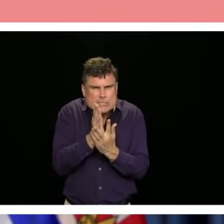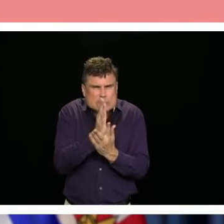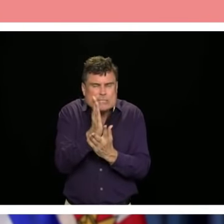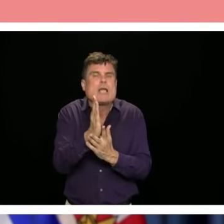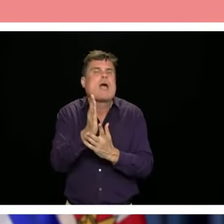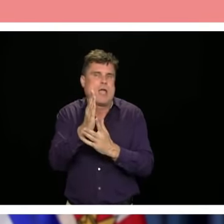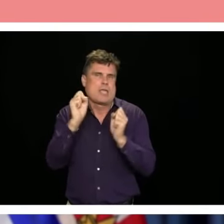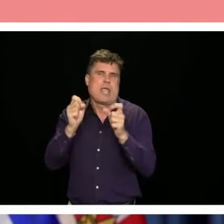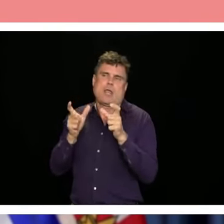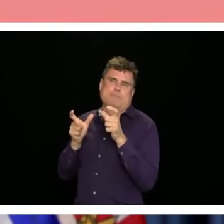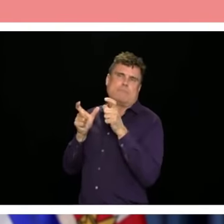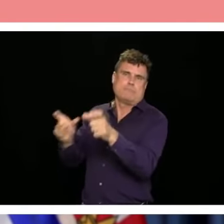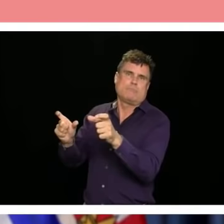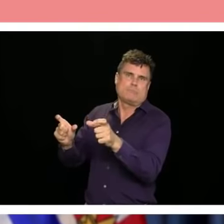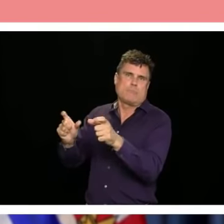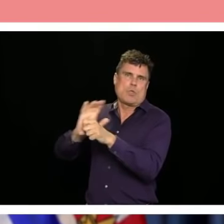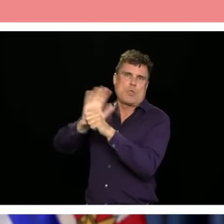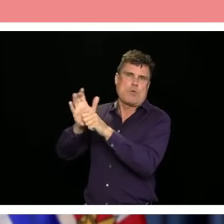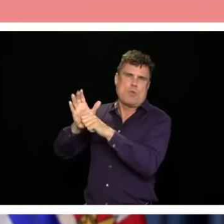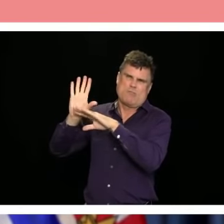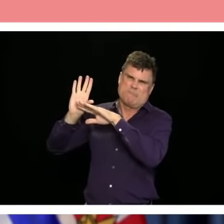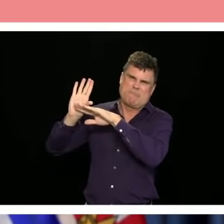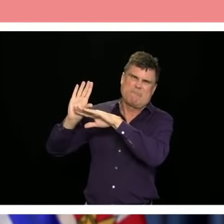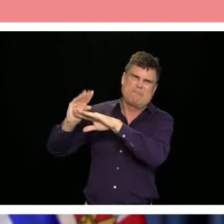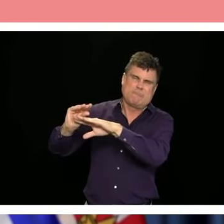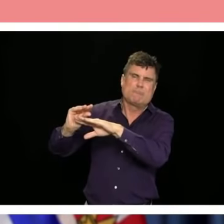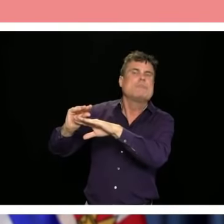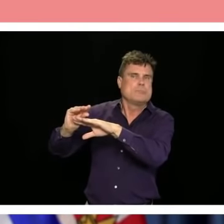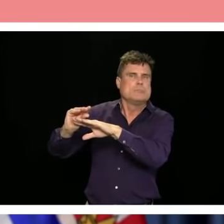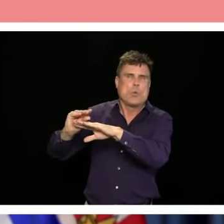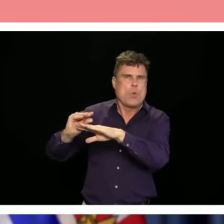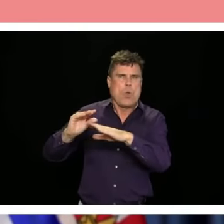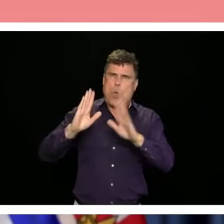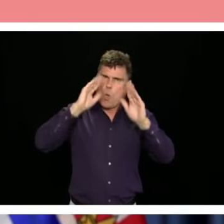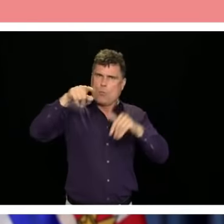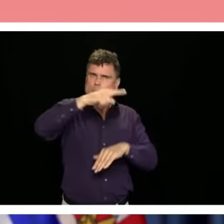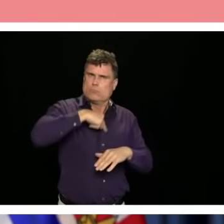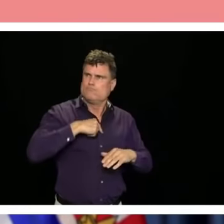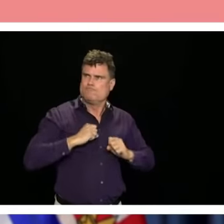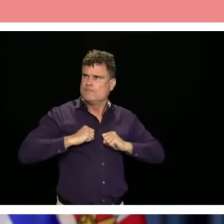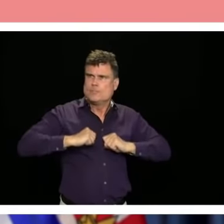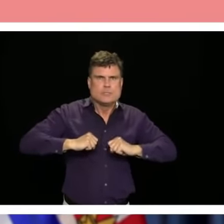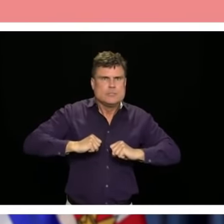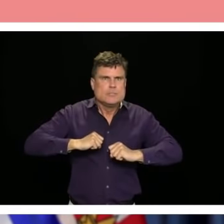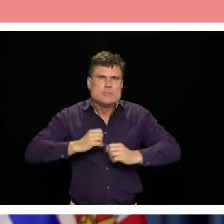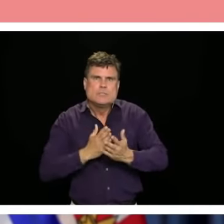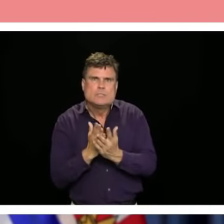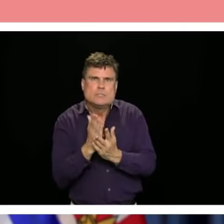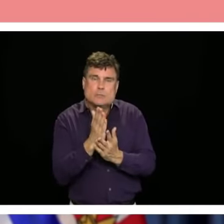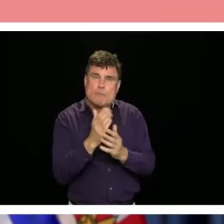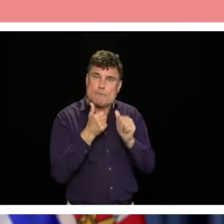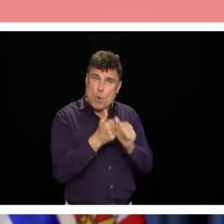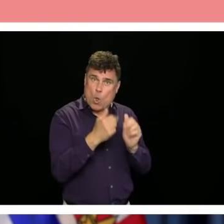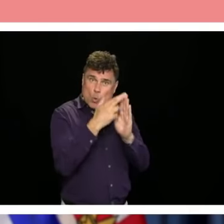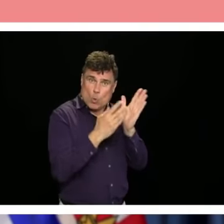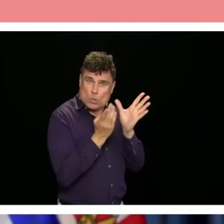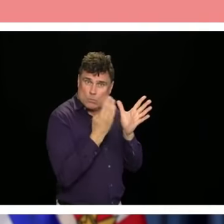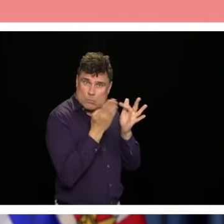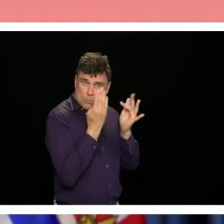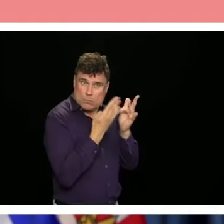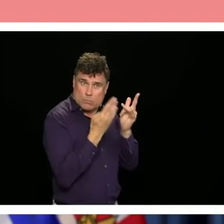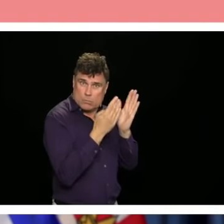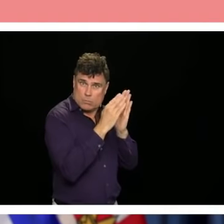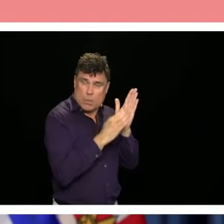to maintain it in the weeks and the months to come, on knowing we should stay home when we're sick and doing just that at the first sign of